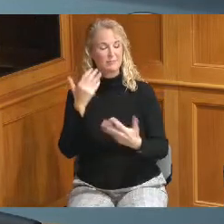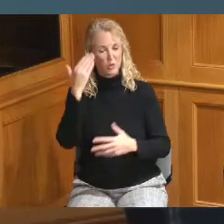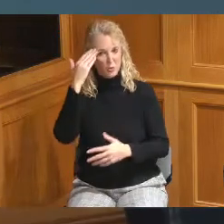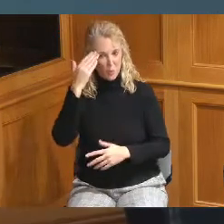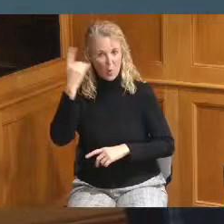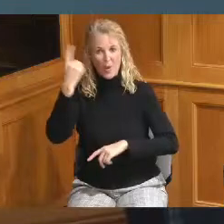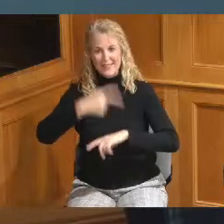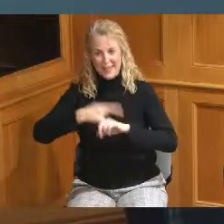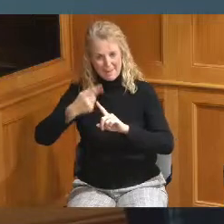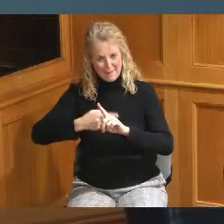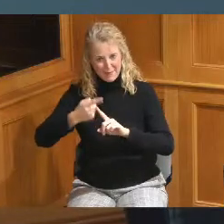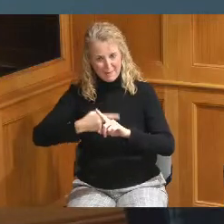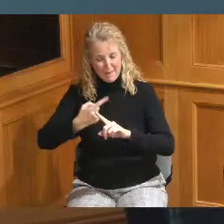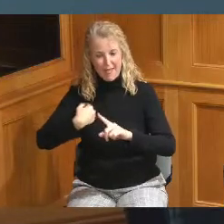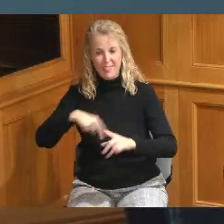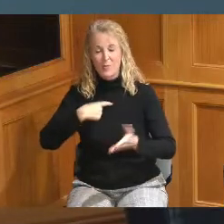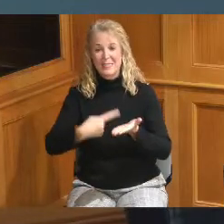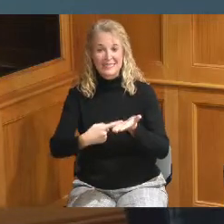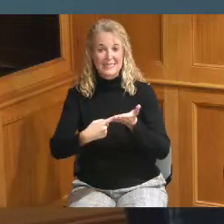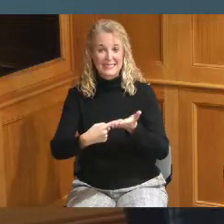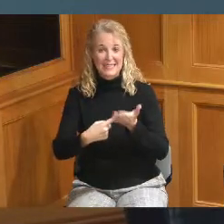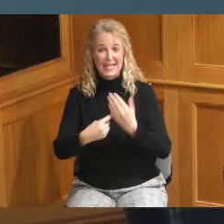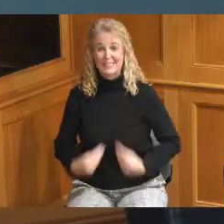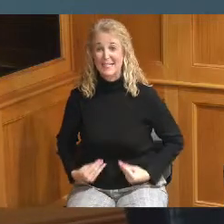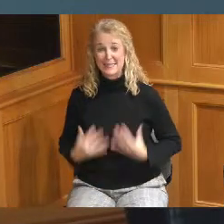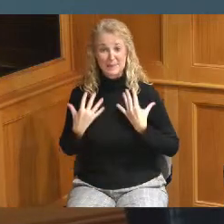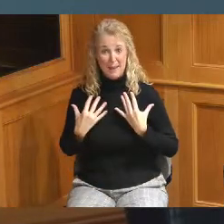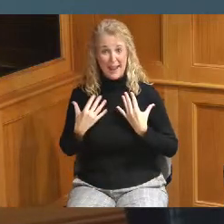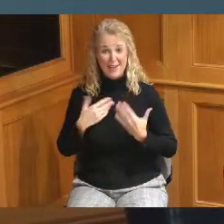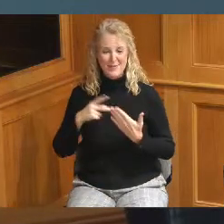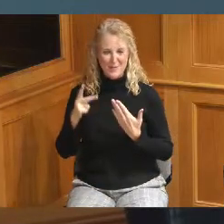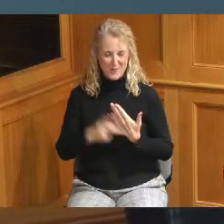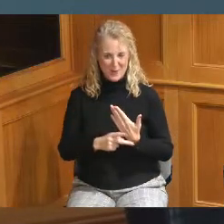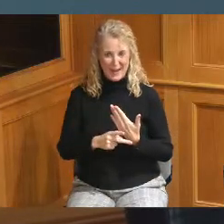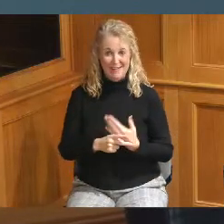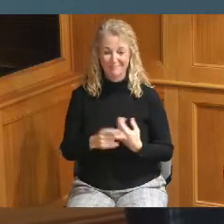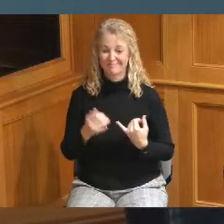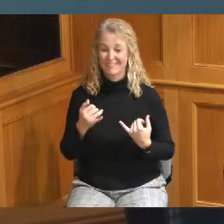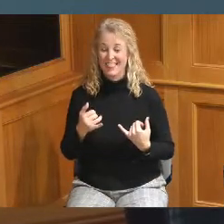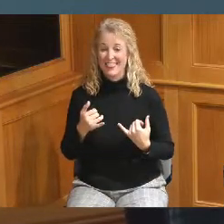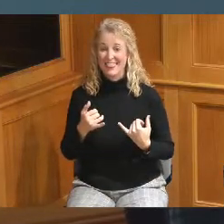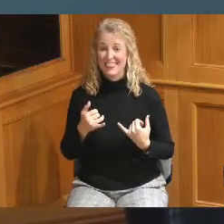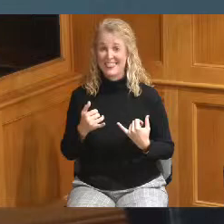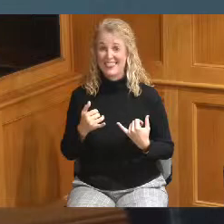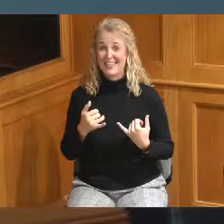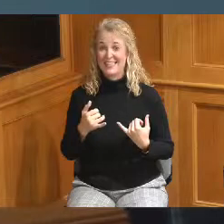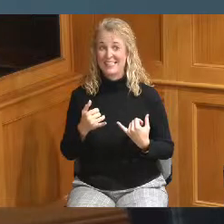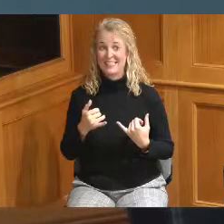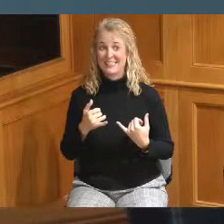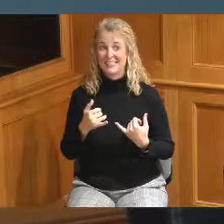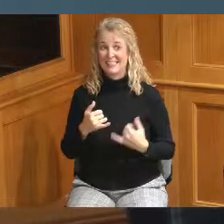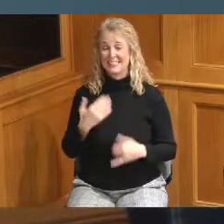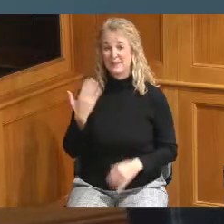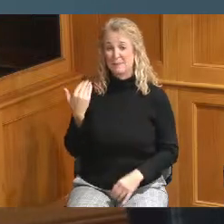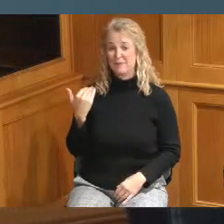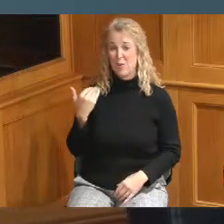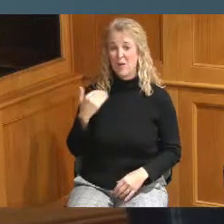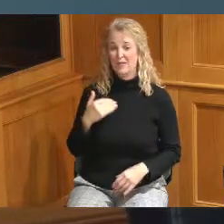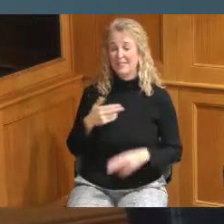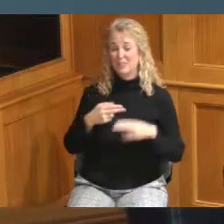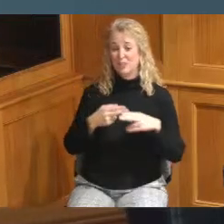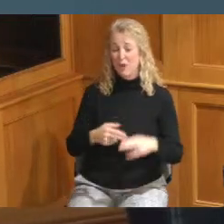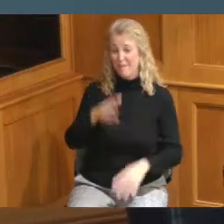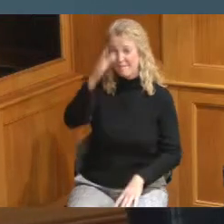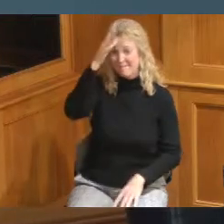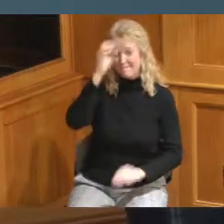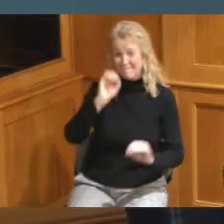a month we talk about Inspire program, and this is called From Fatherless to Fearless. I love the